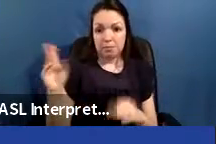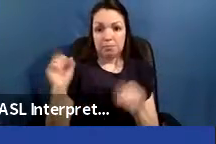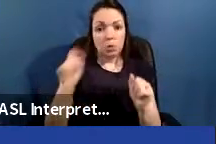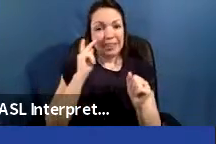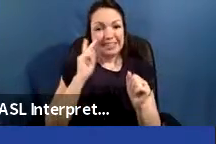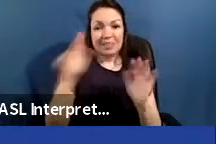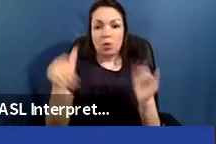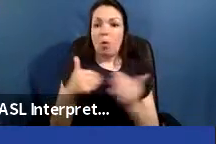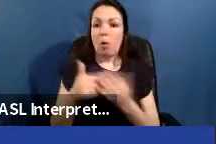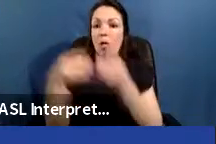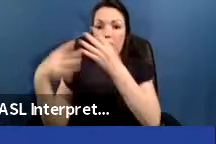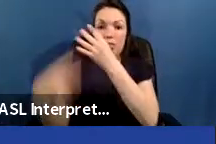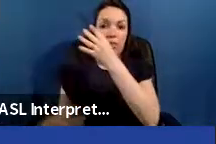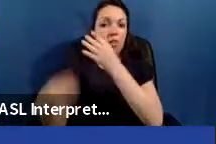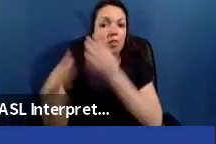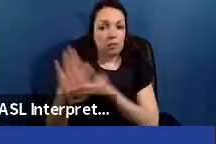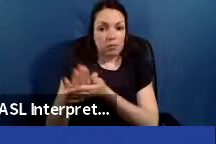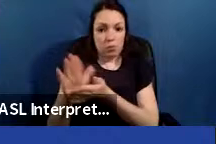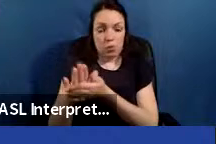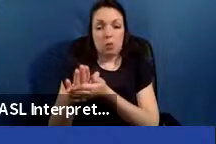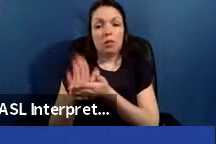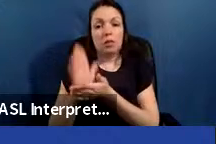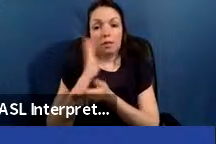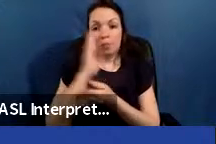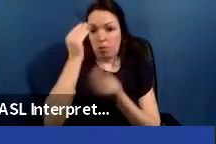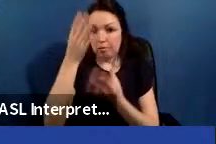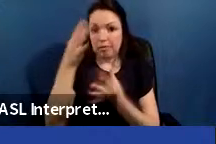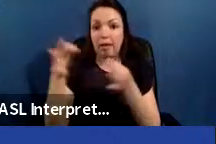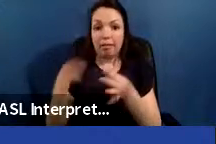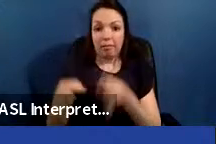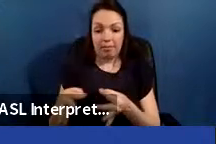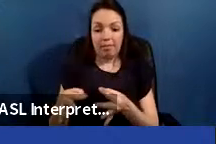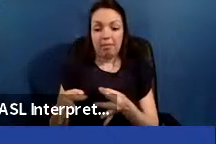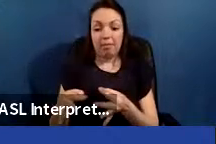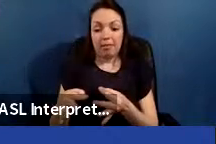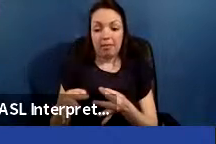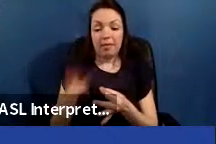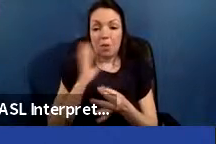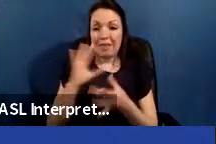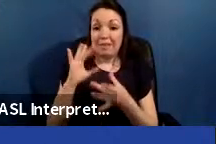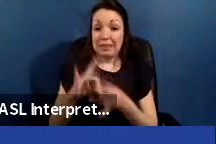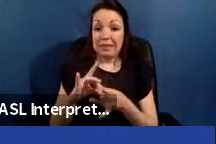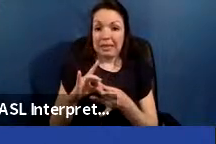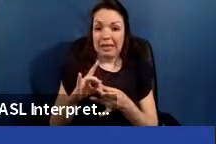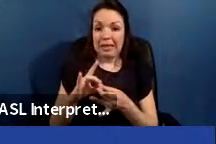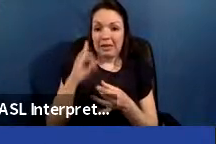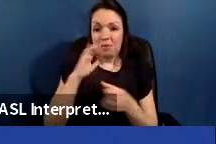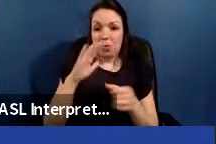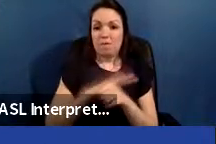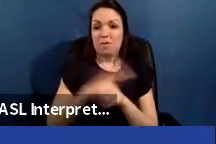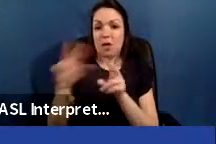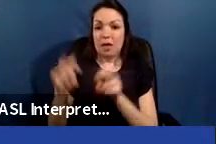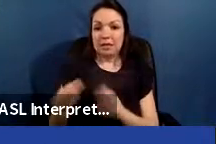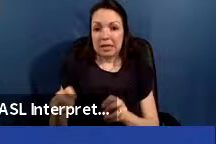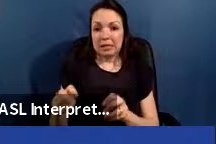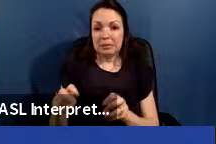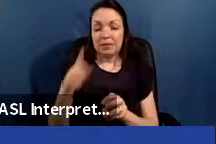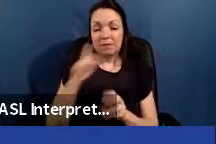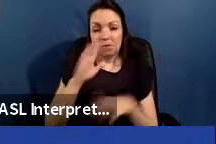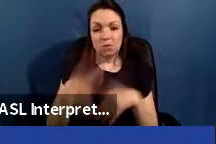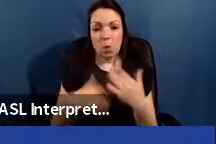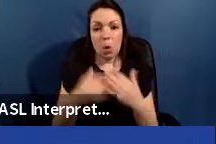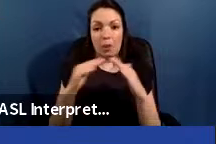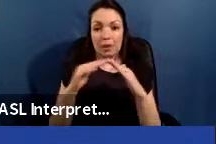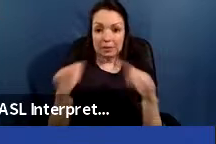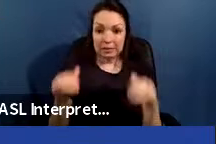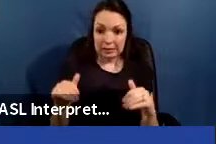that landing page, and it will tell you, it will be a link to the full assessments for all of the systems at a